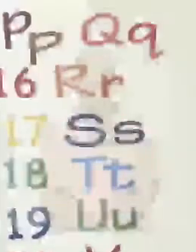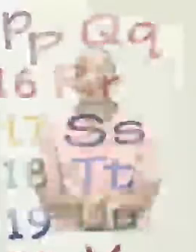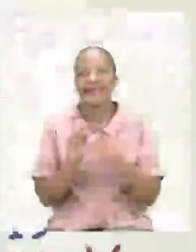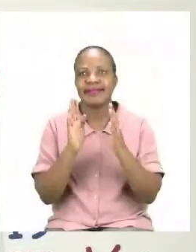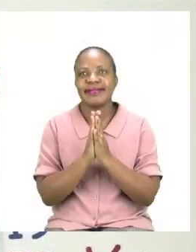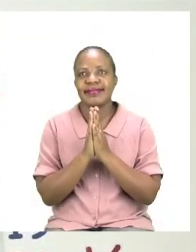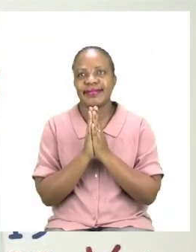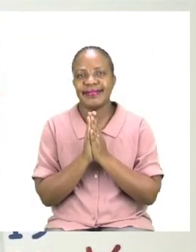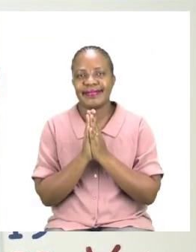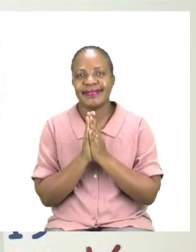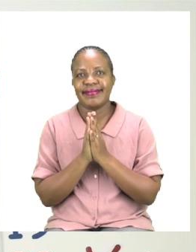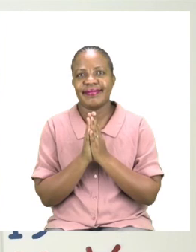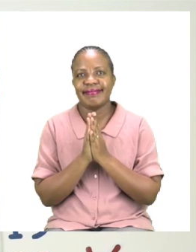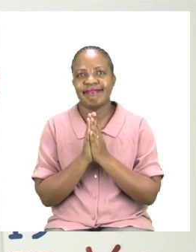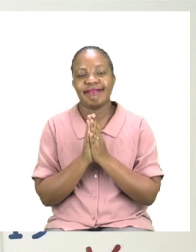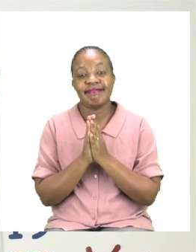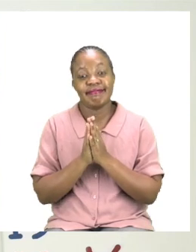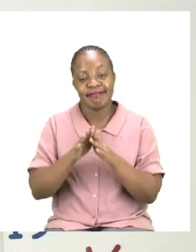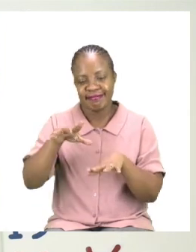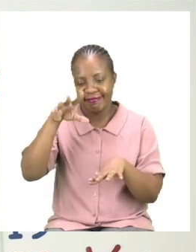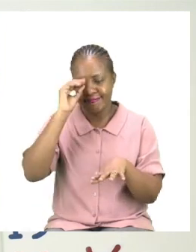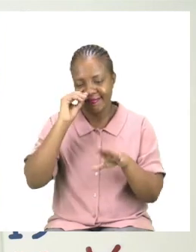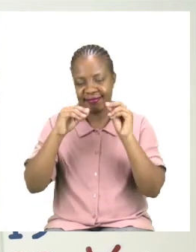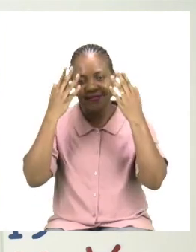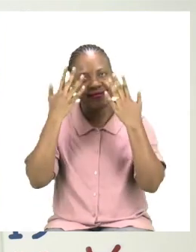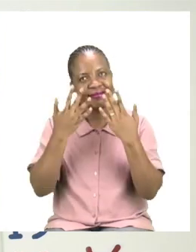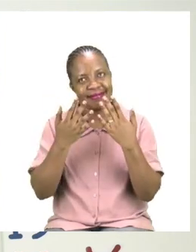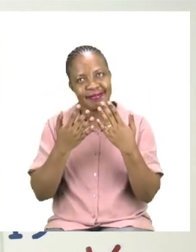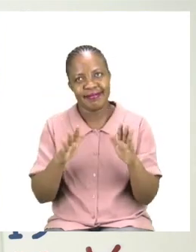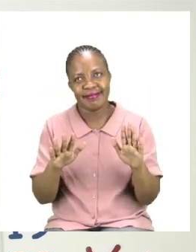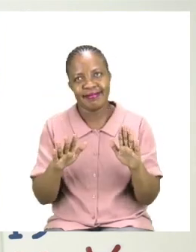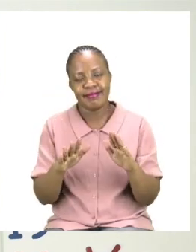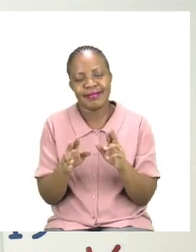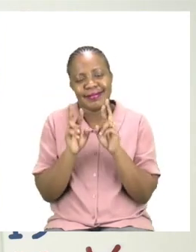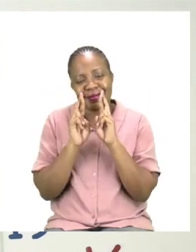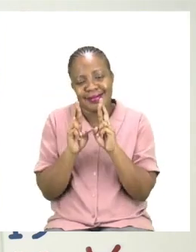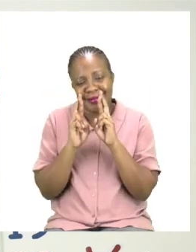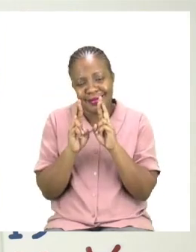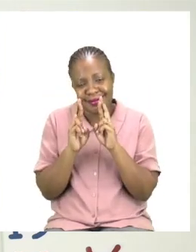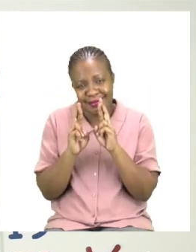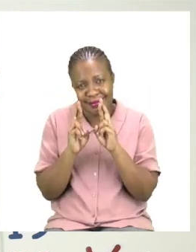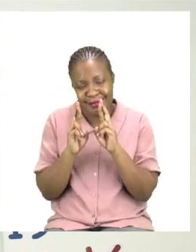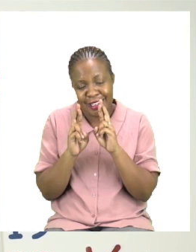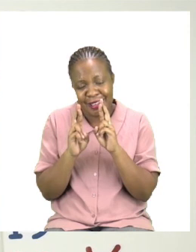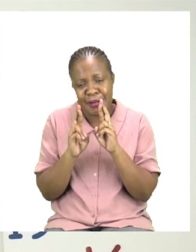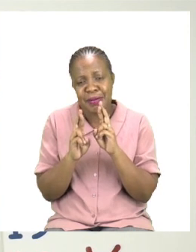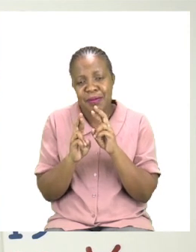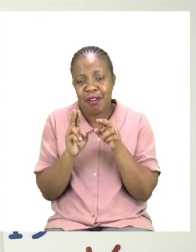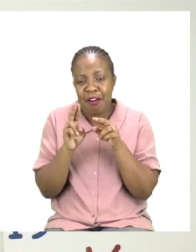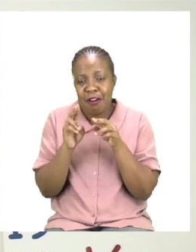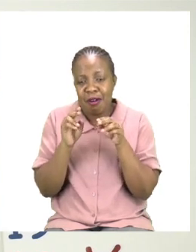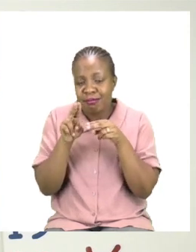We have now come to the end of our lesson, boys and girls, and I hope you managed to use your new vocabulary words